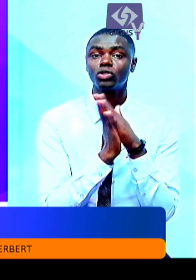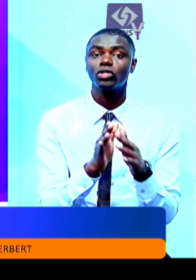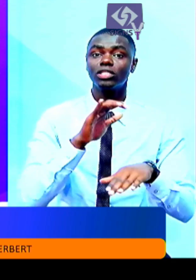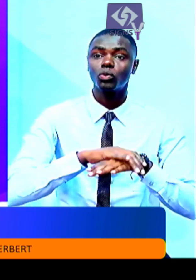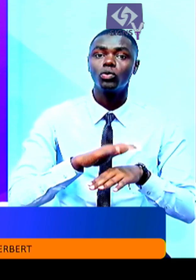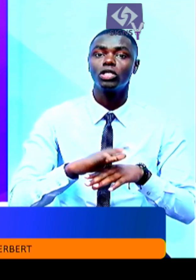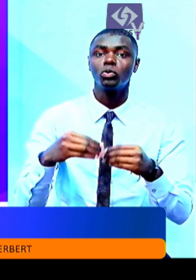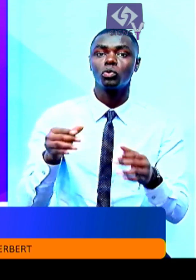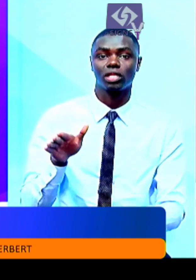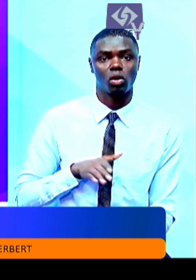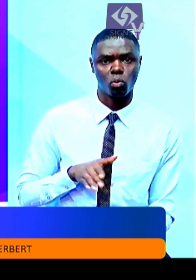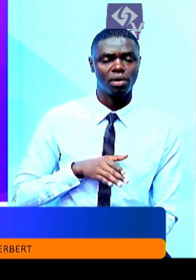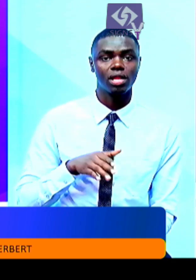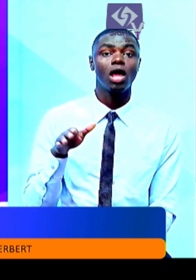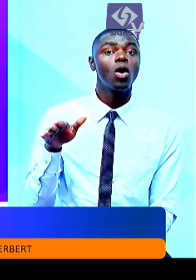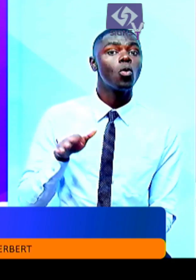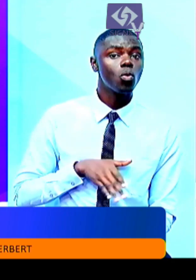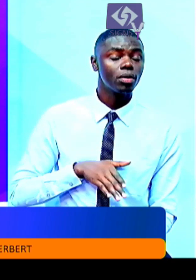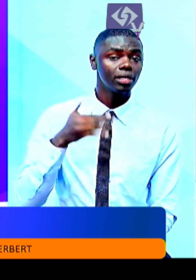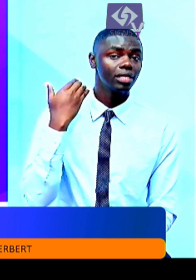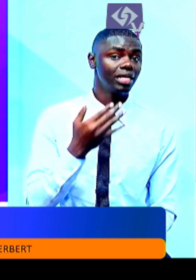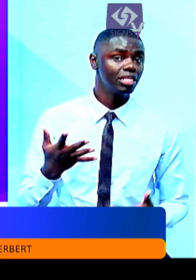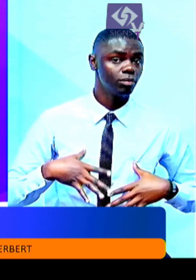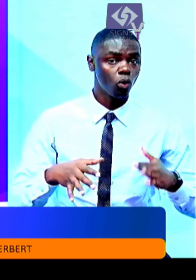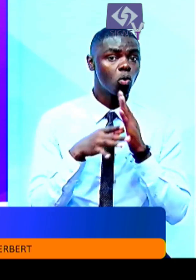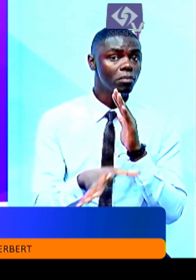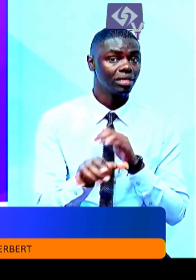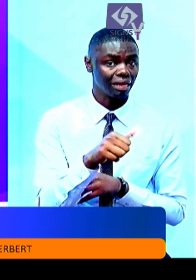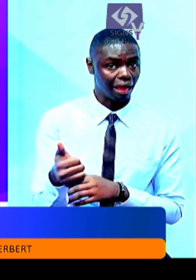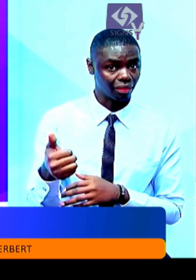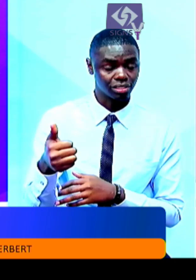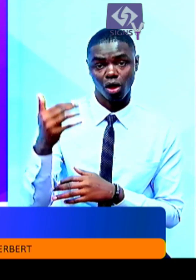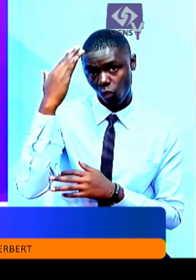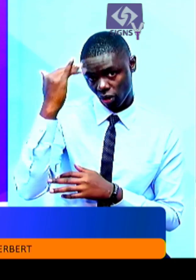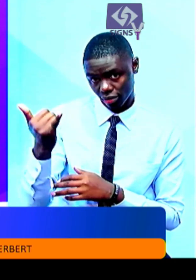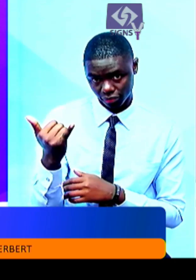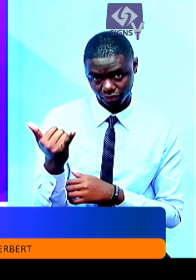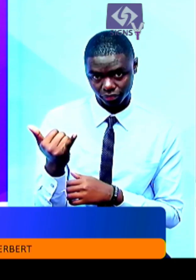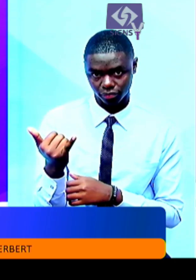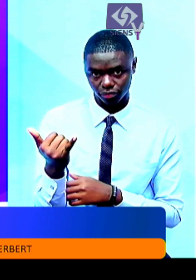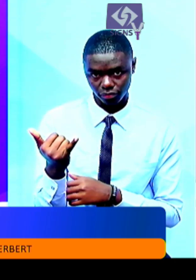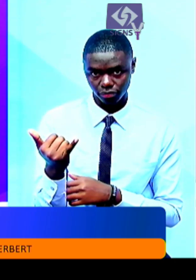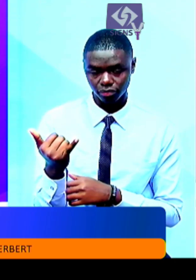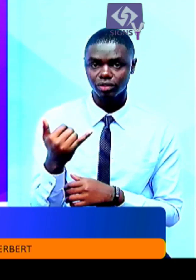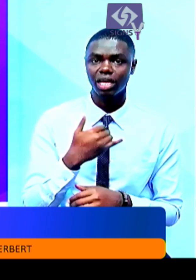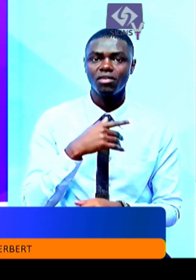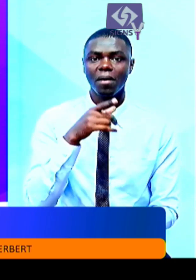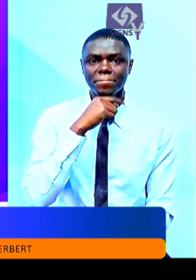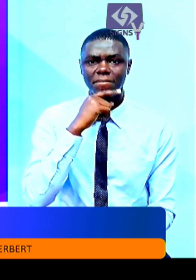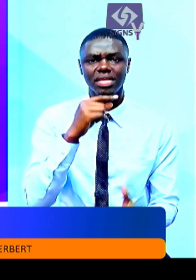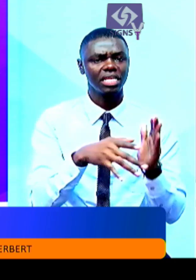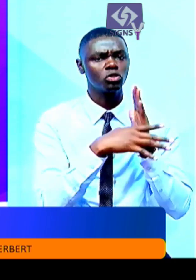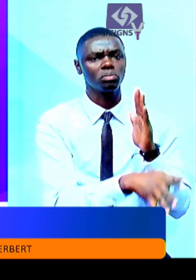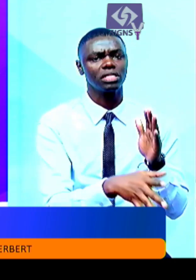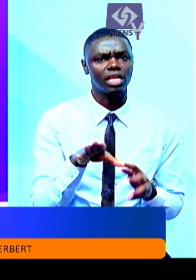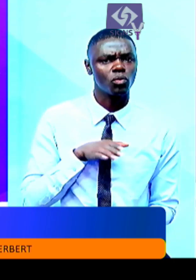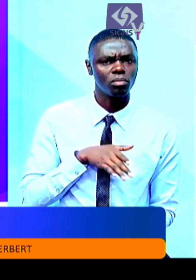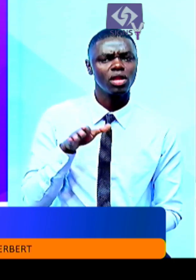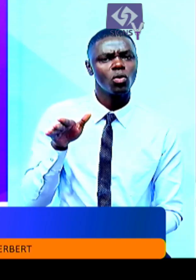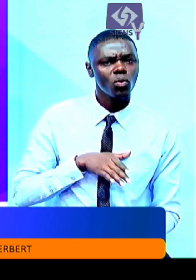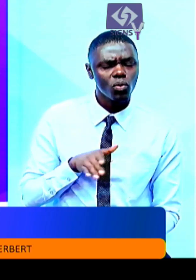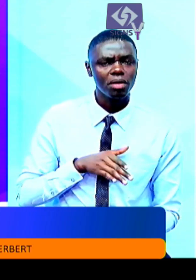You know, women hate people who betray others. Because also, there's also this thing whereby men tend to betray women. Women are